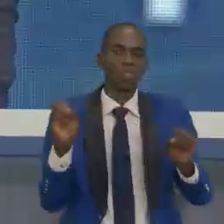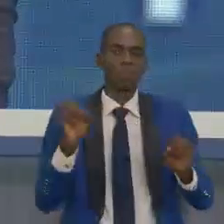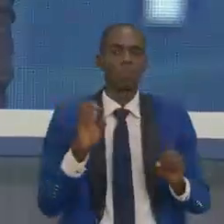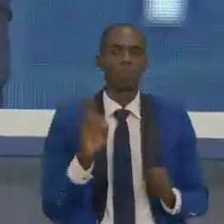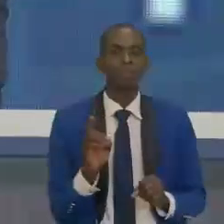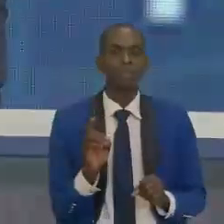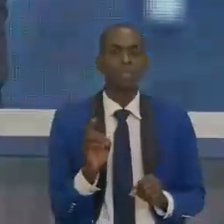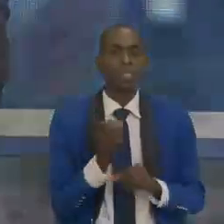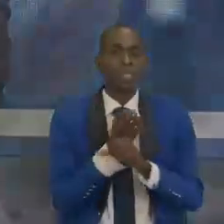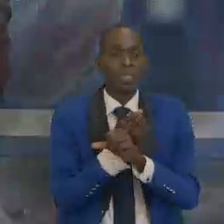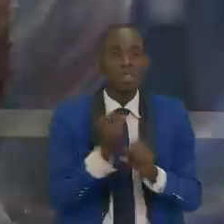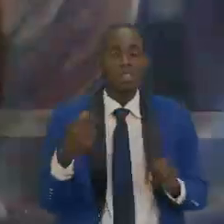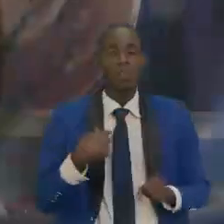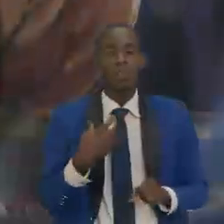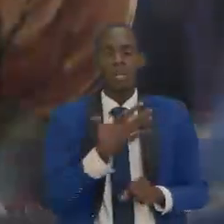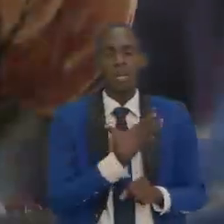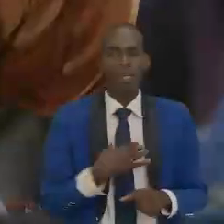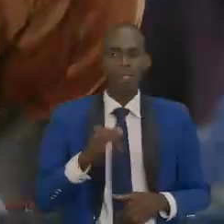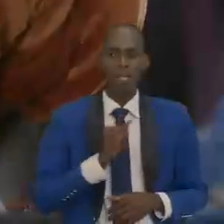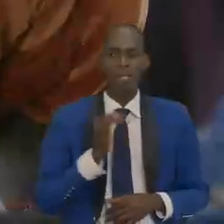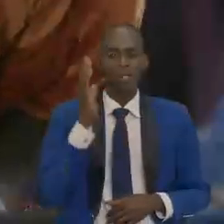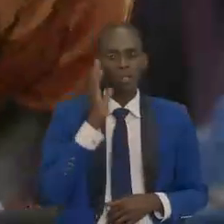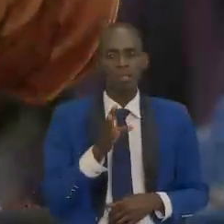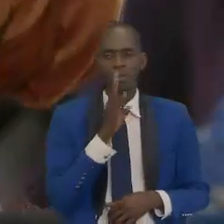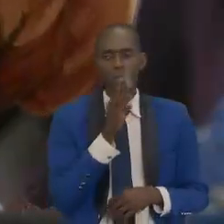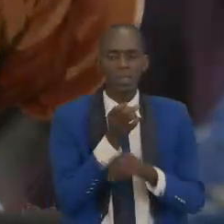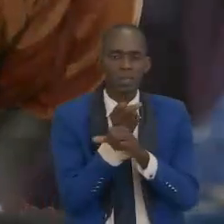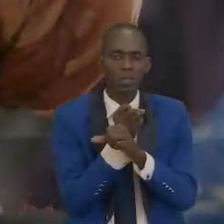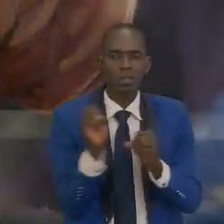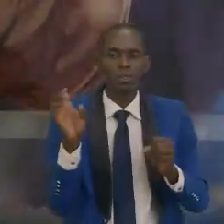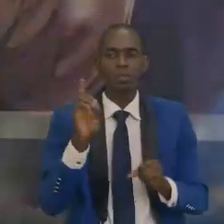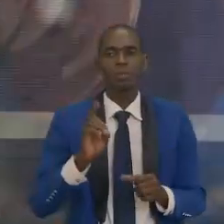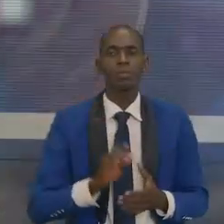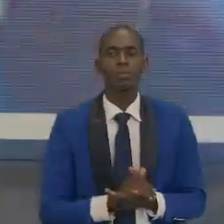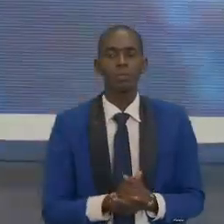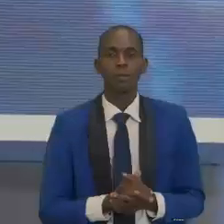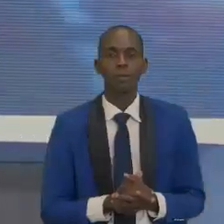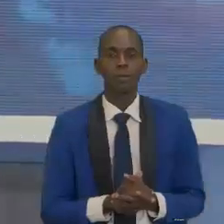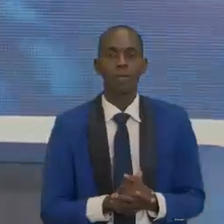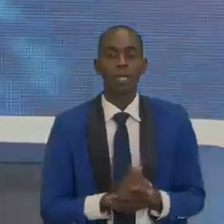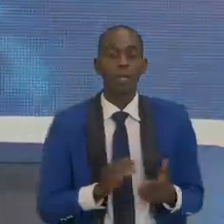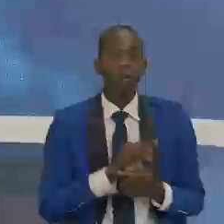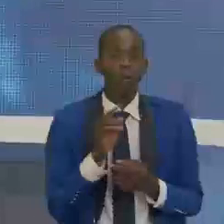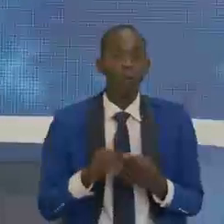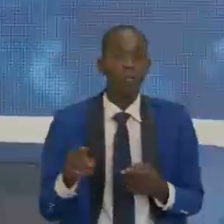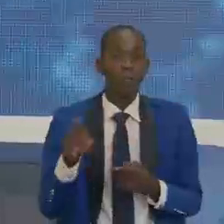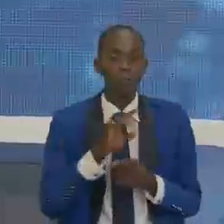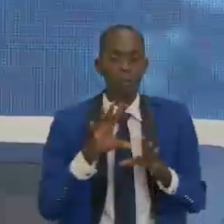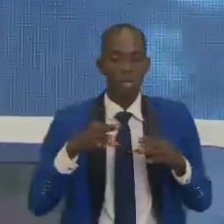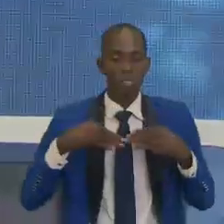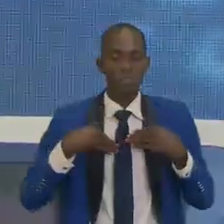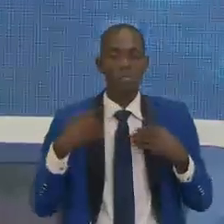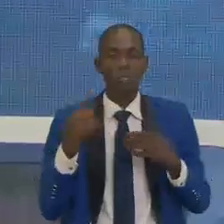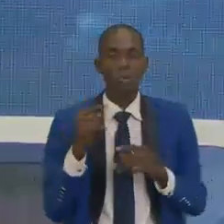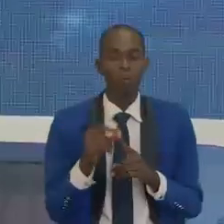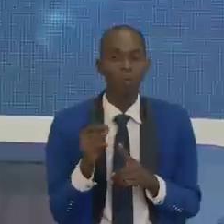Save me, and I shall be saved. When you accept the word,